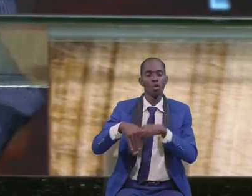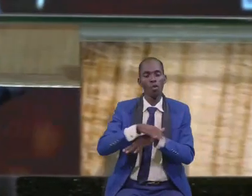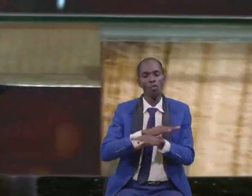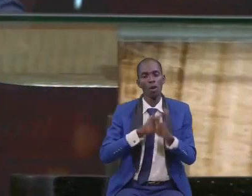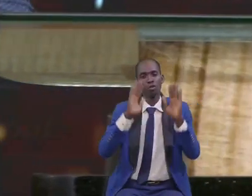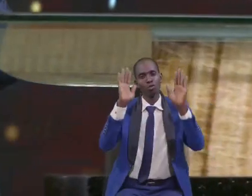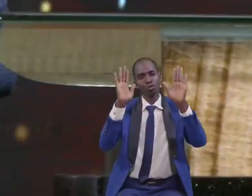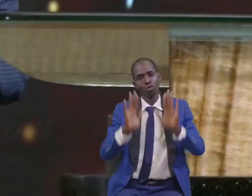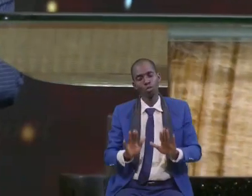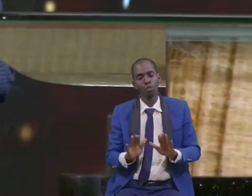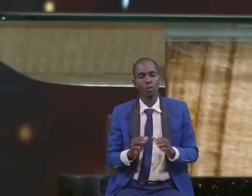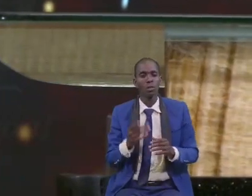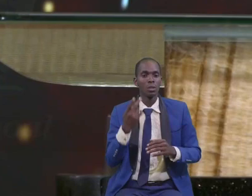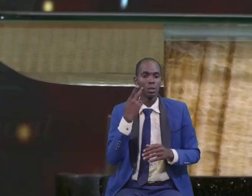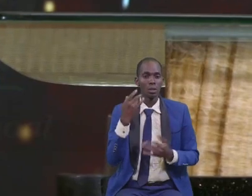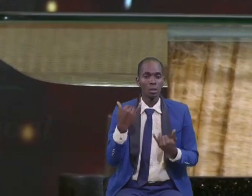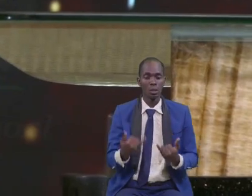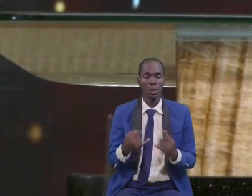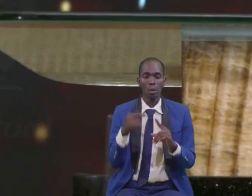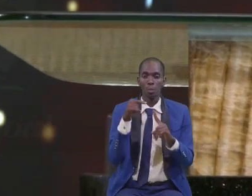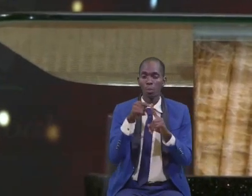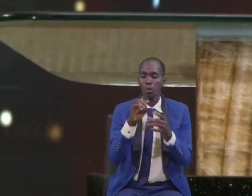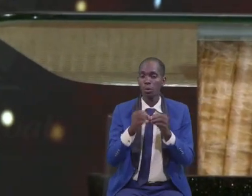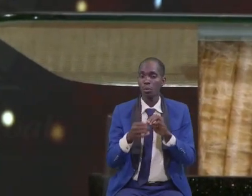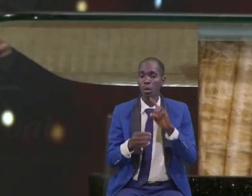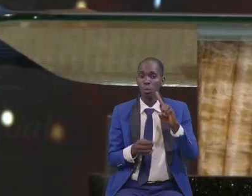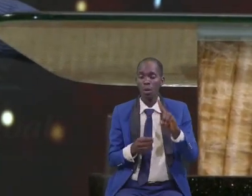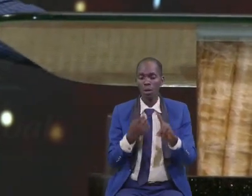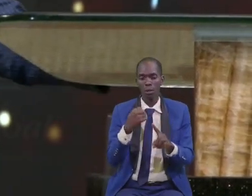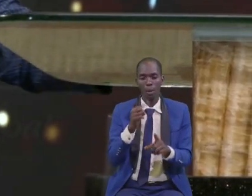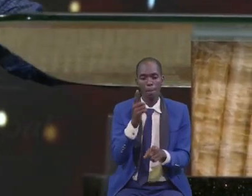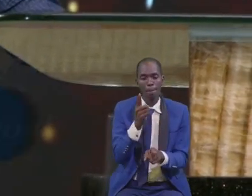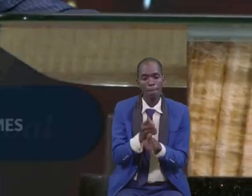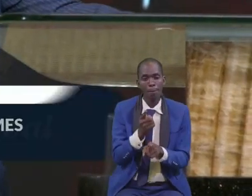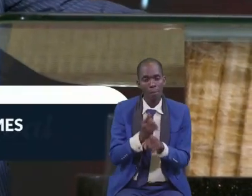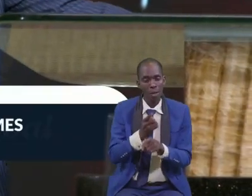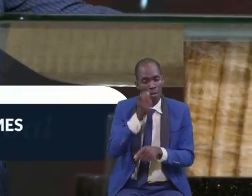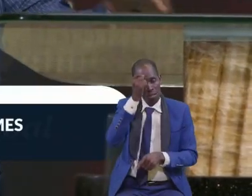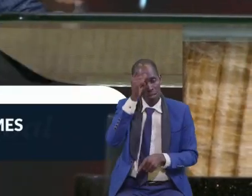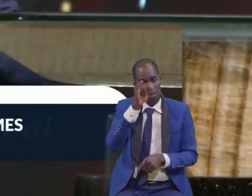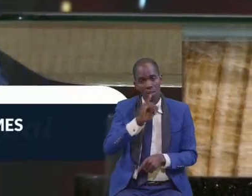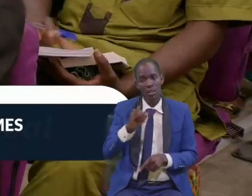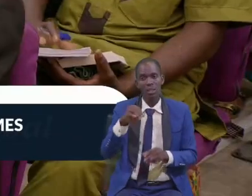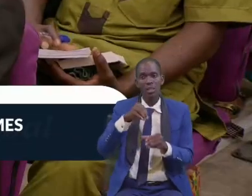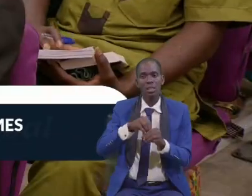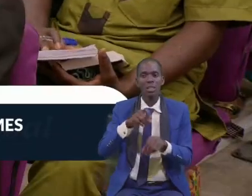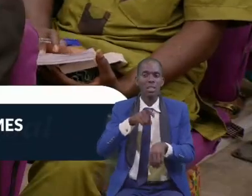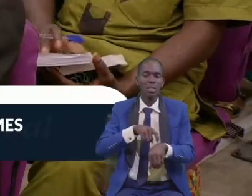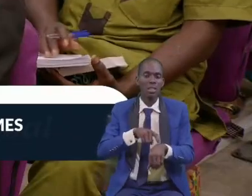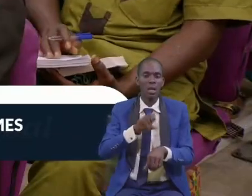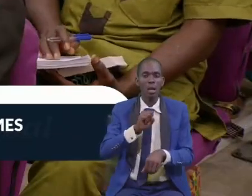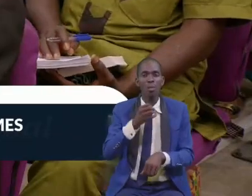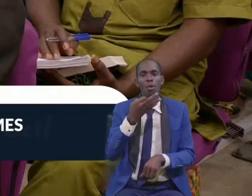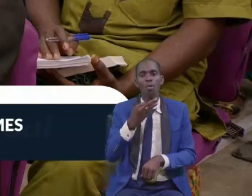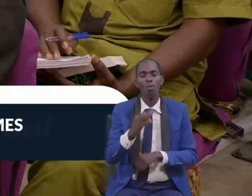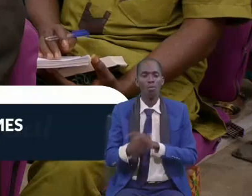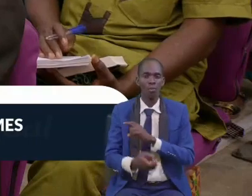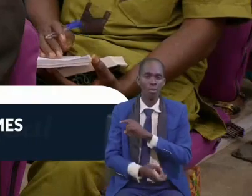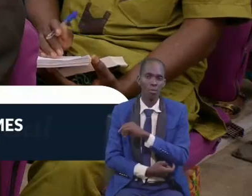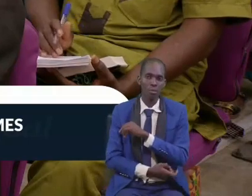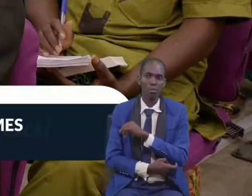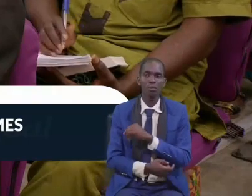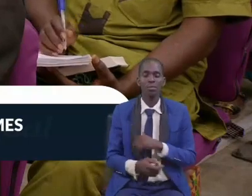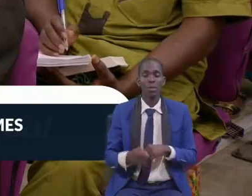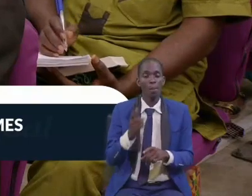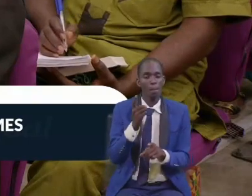at number one. Number one is proper perception in times of temptation.